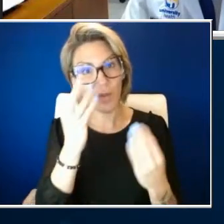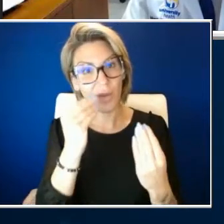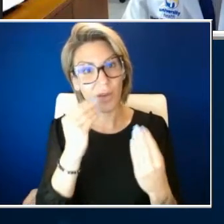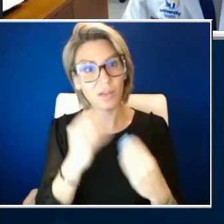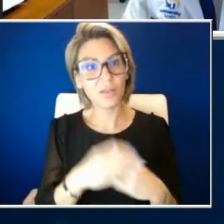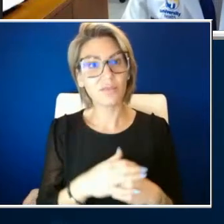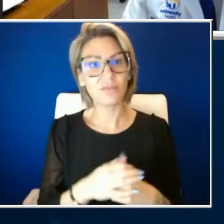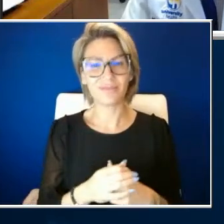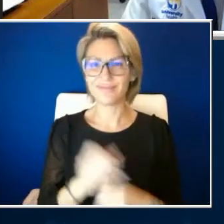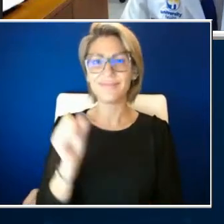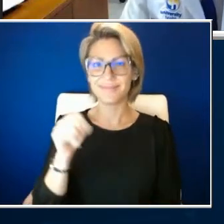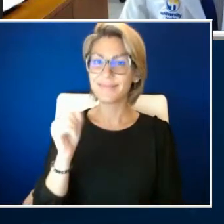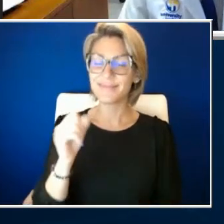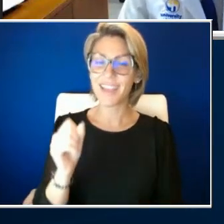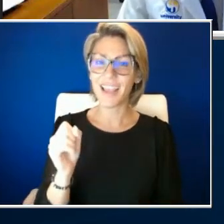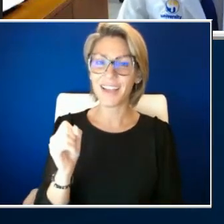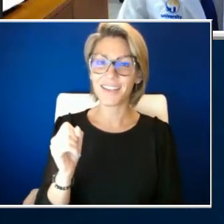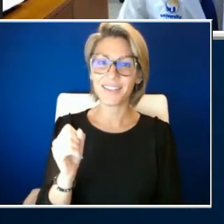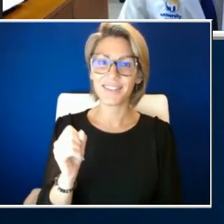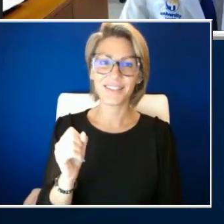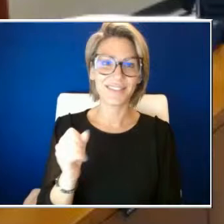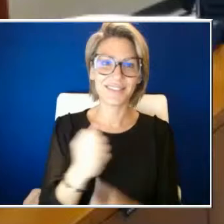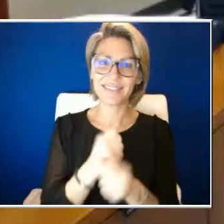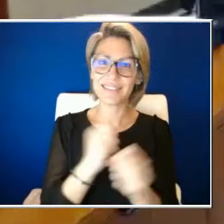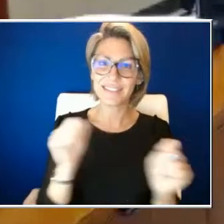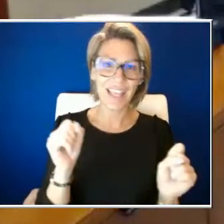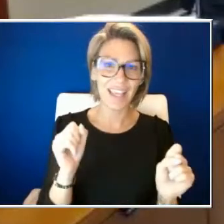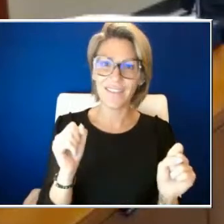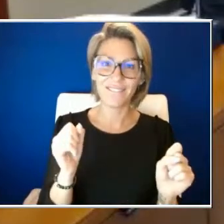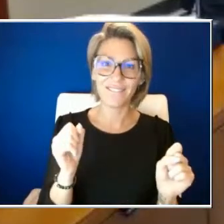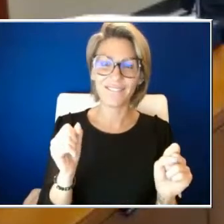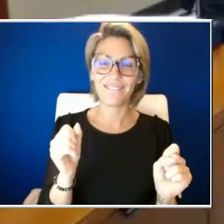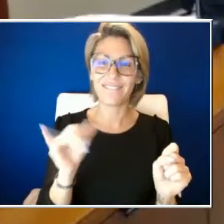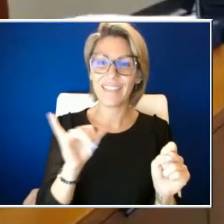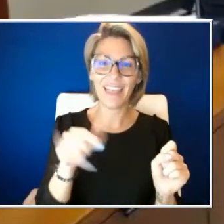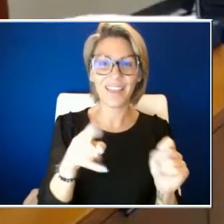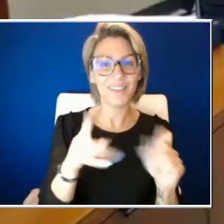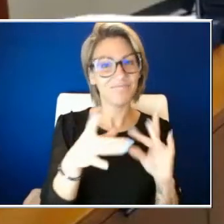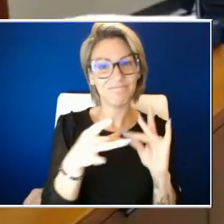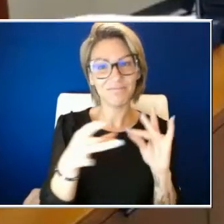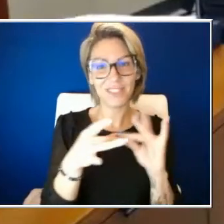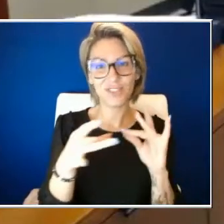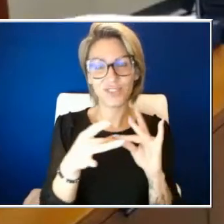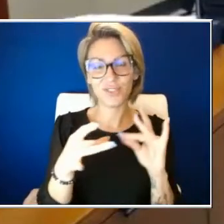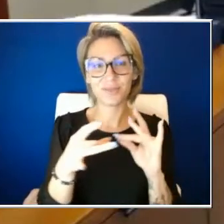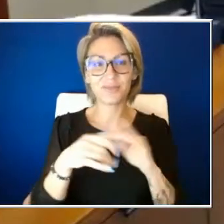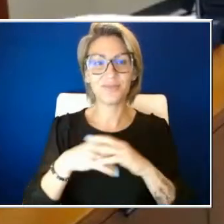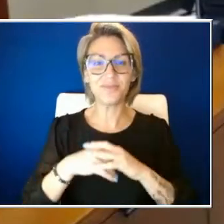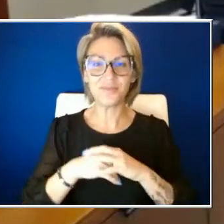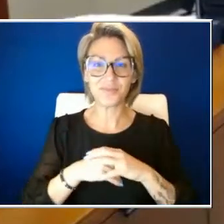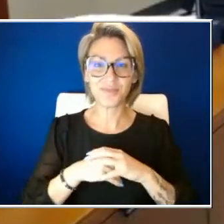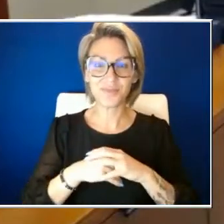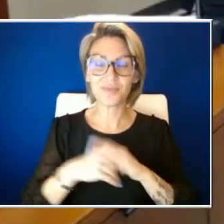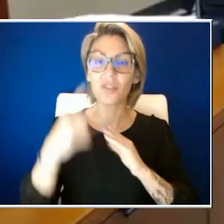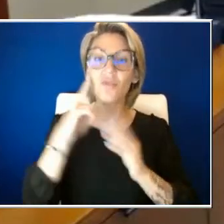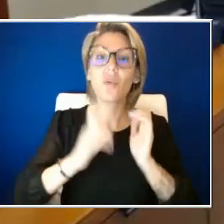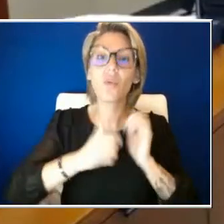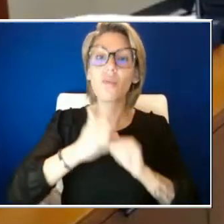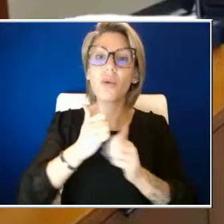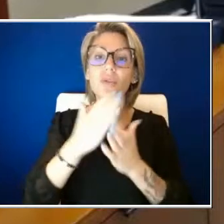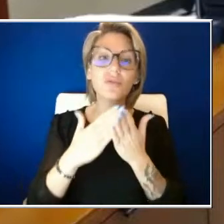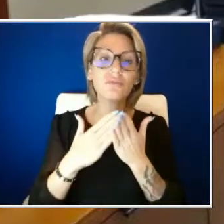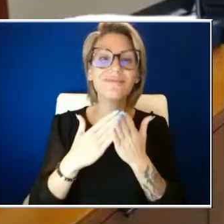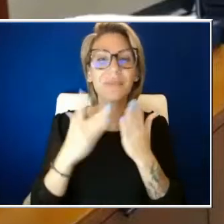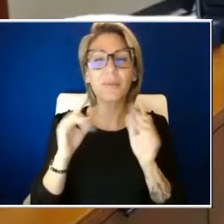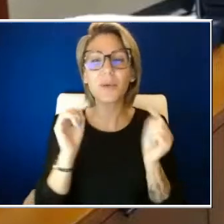Yeah, no, absolutely. Yeah, very safe, as was alluded to, and for the most part, little sore